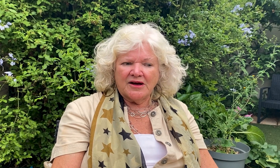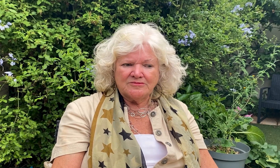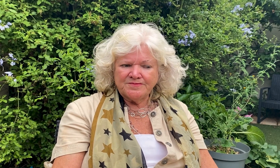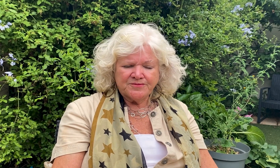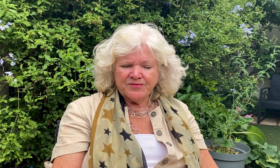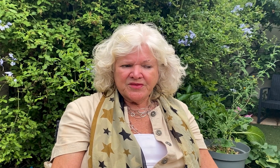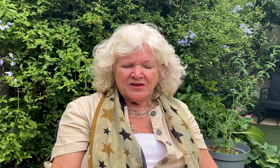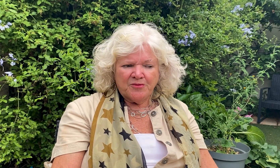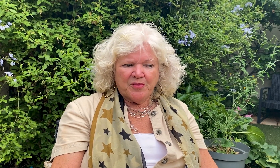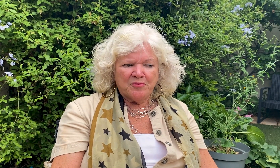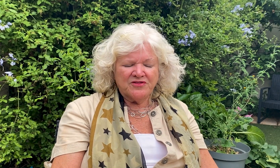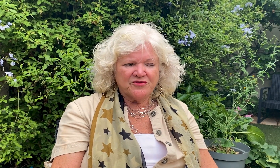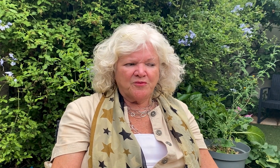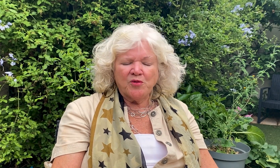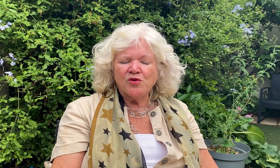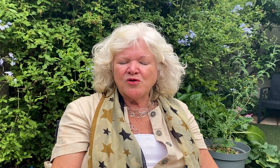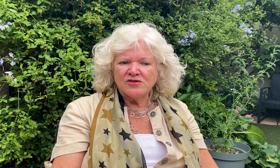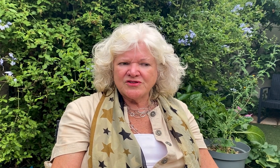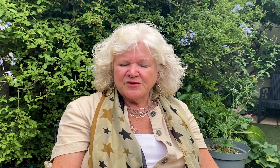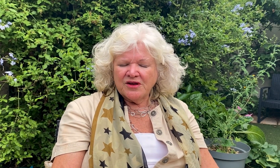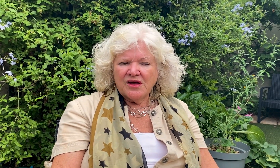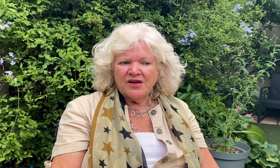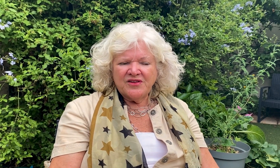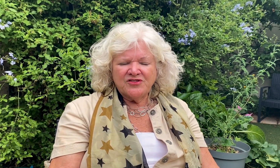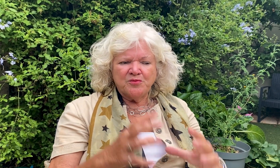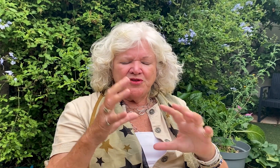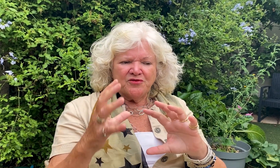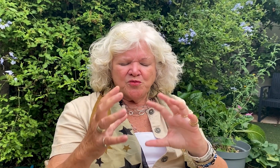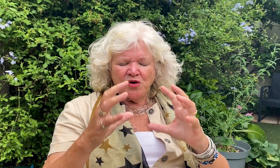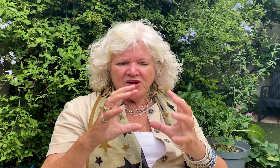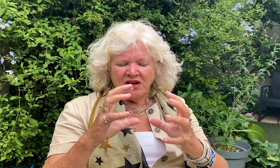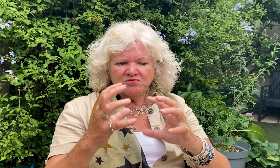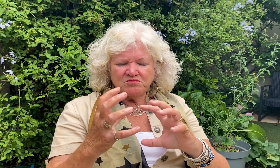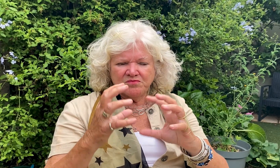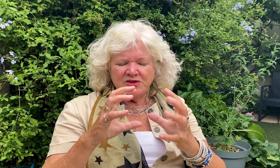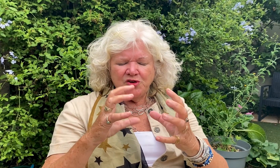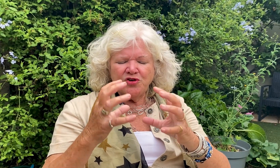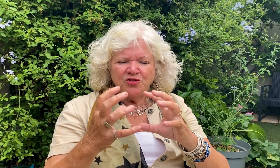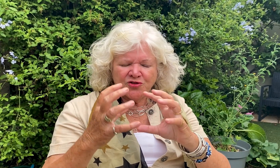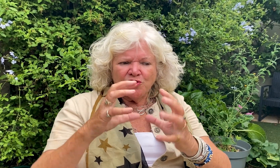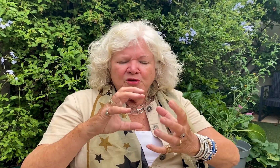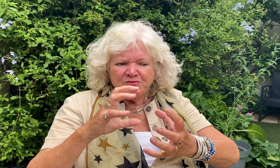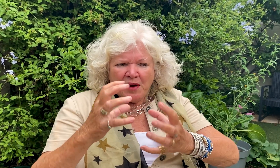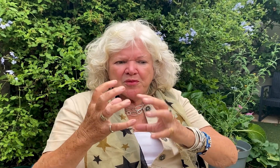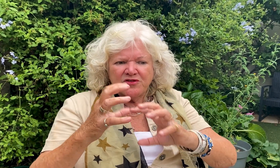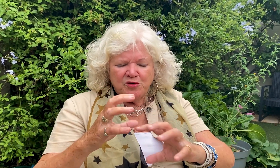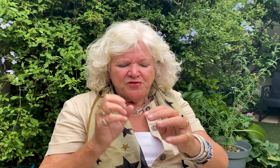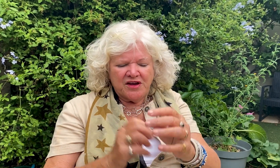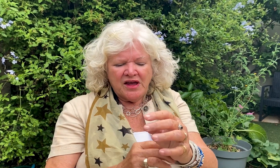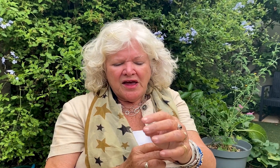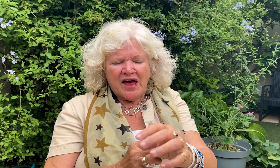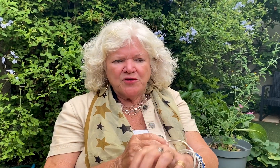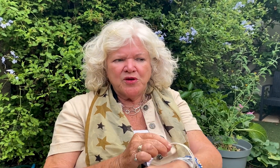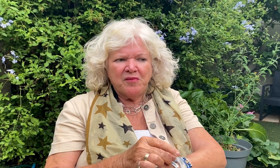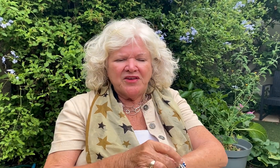the puppets from the War Horse. These are beautiful working. You saw the puppets